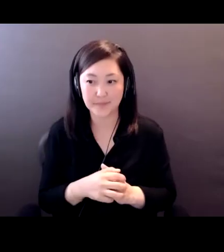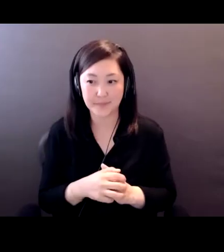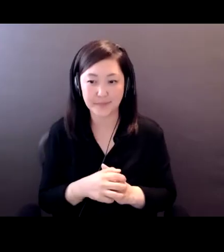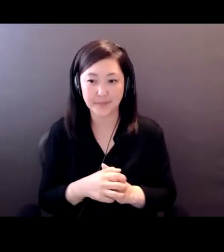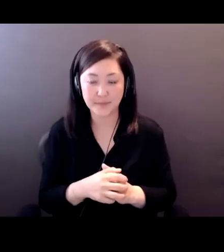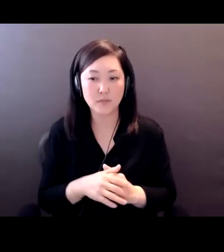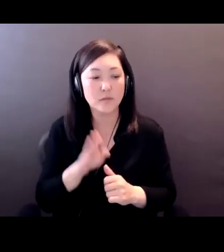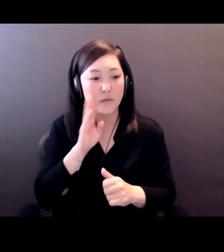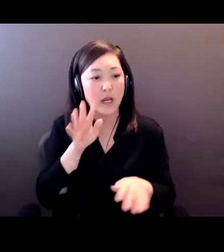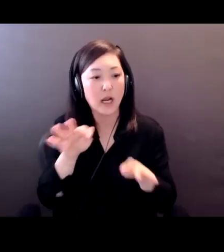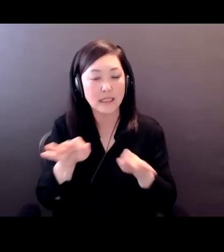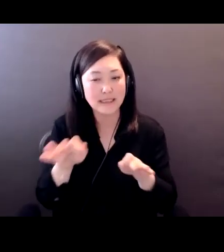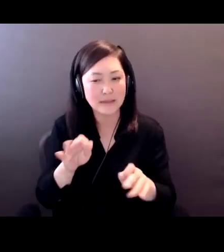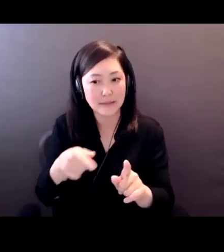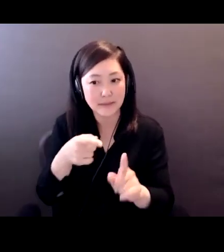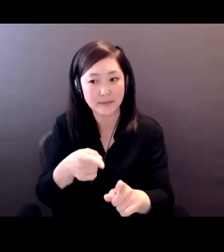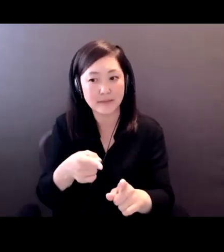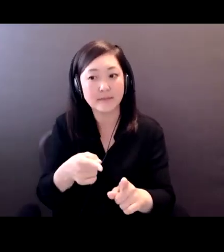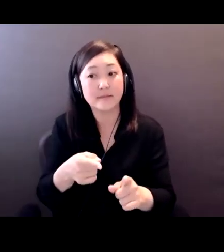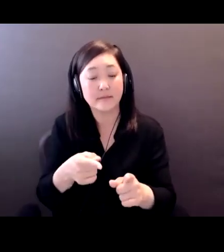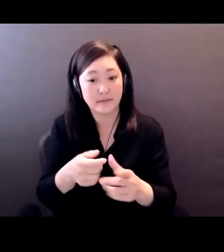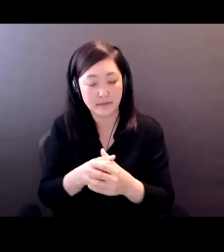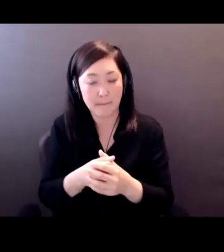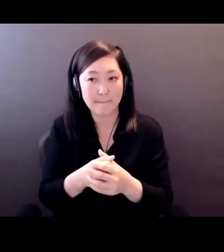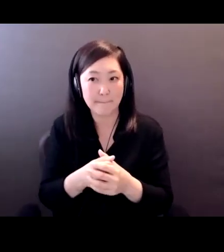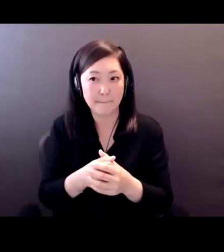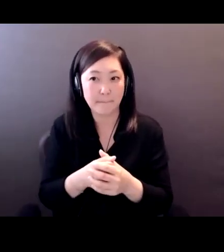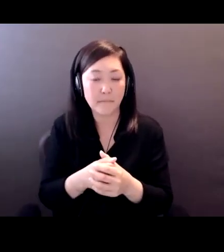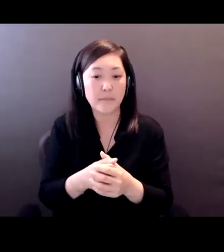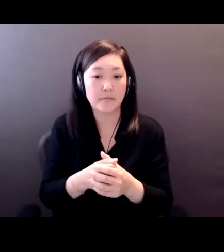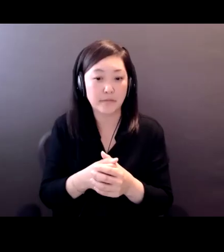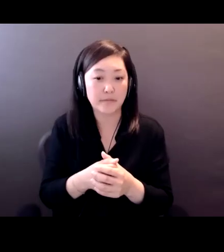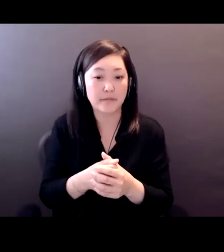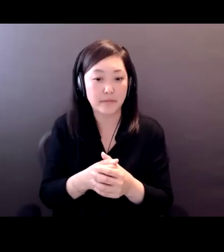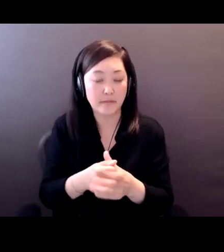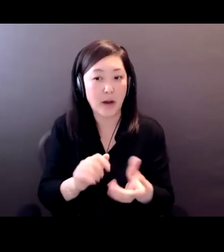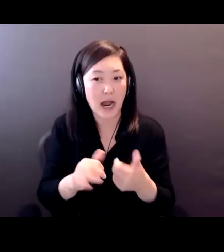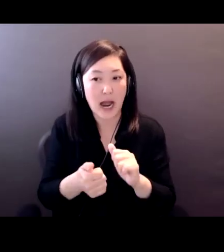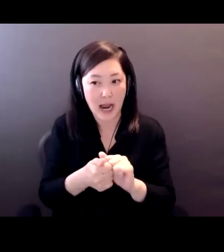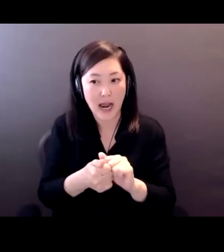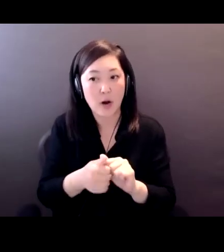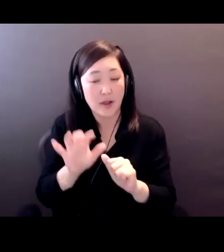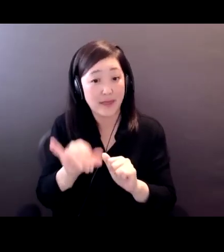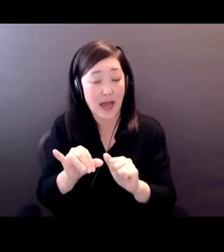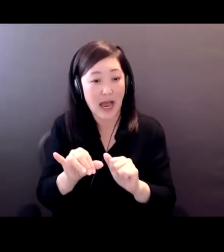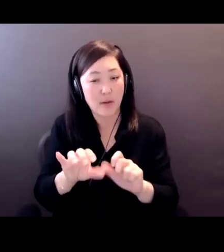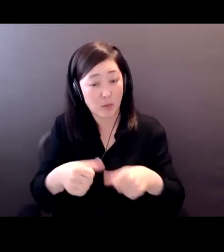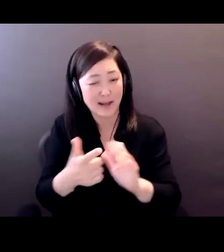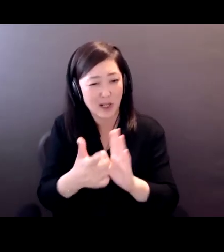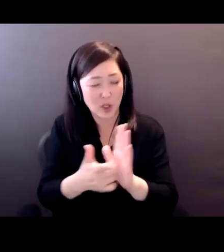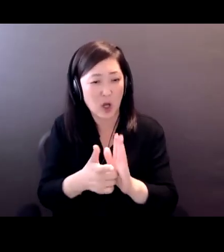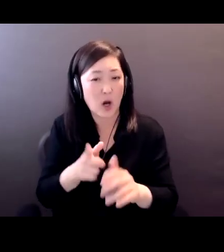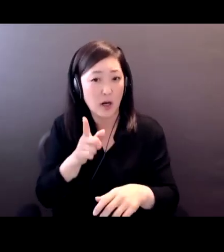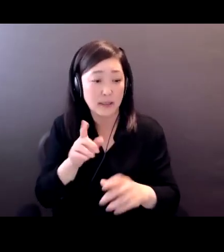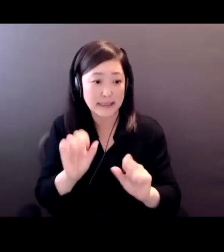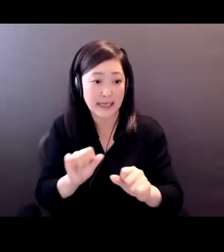to aspects of the offense that make it perhaps constitutionally vulnerable. And finally, I will look at